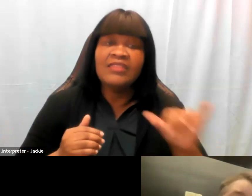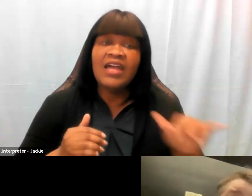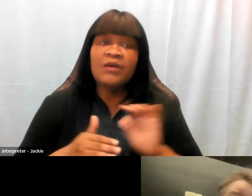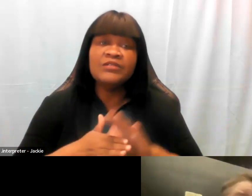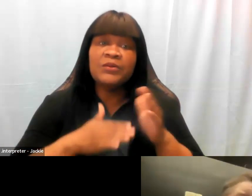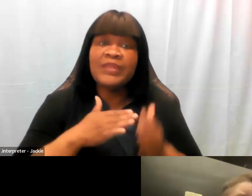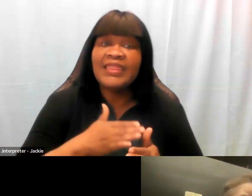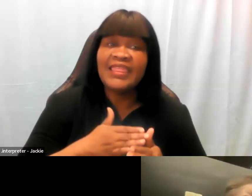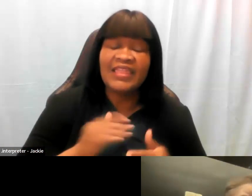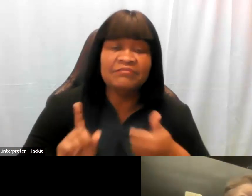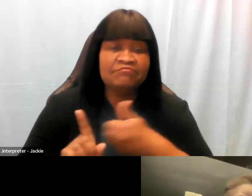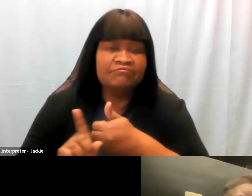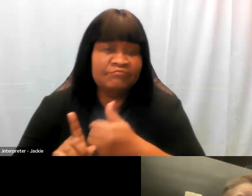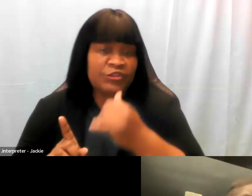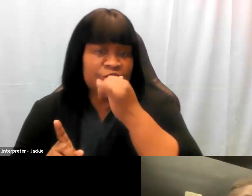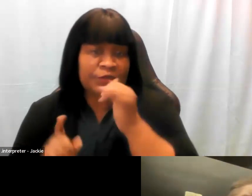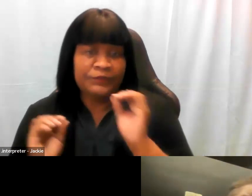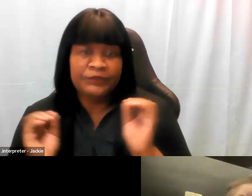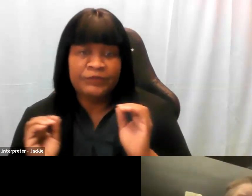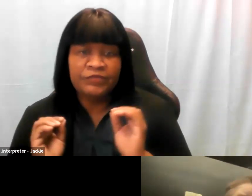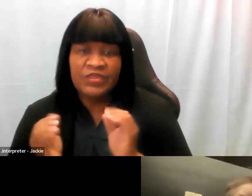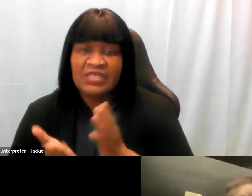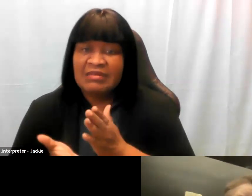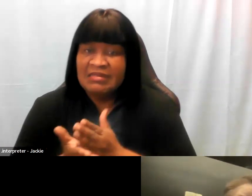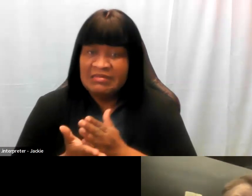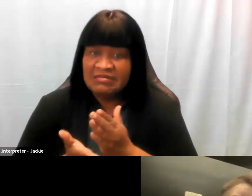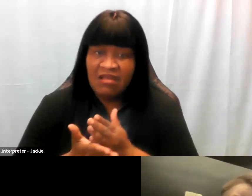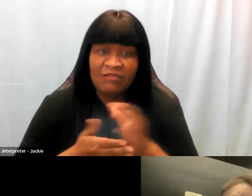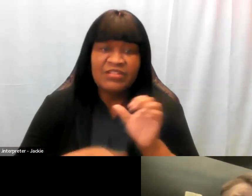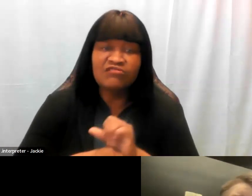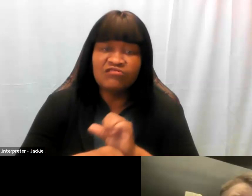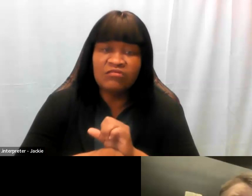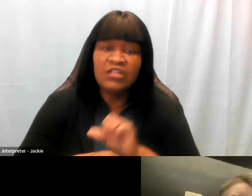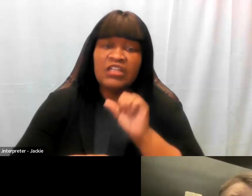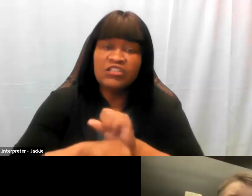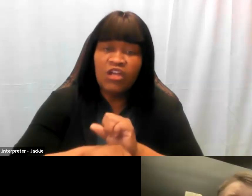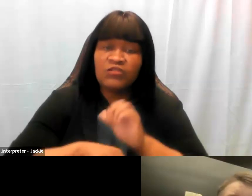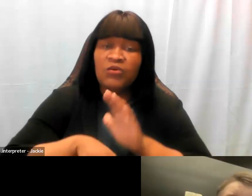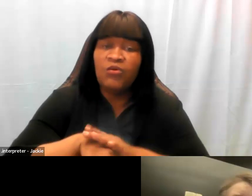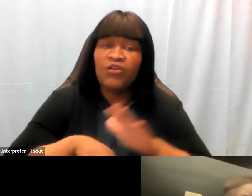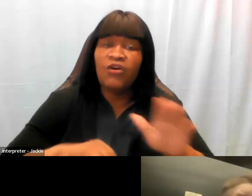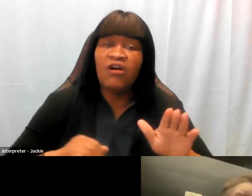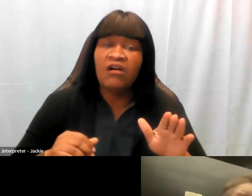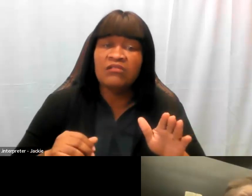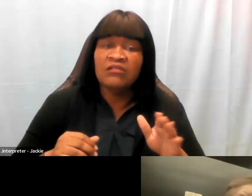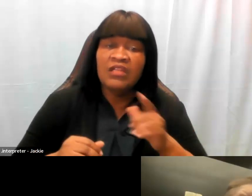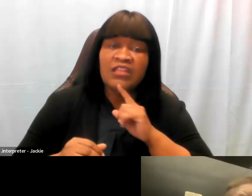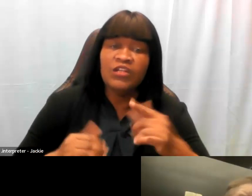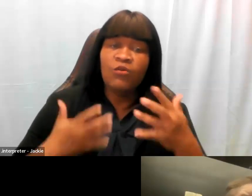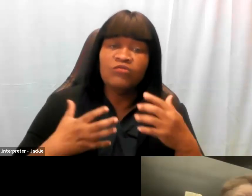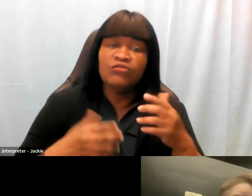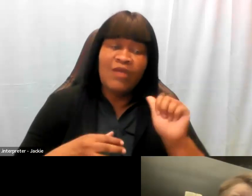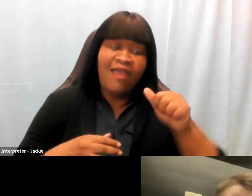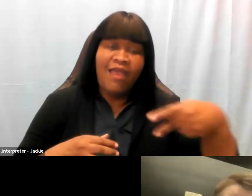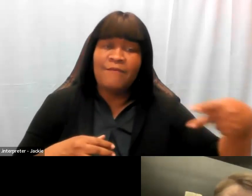drink. He stopped doing his job because his job was literally working on an app to prepare, to train people on how to